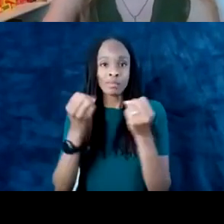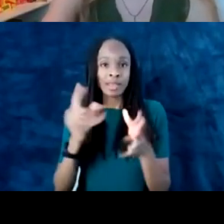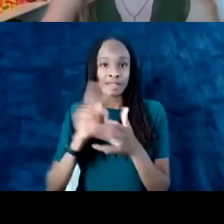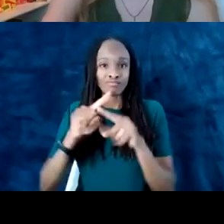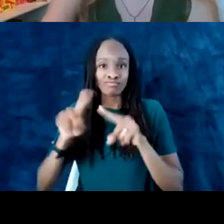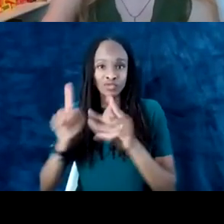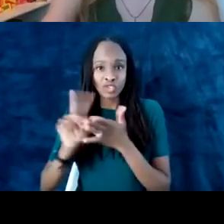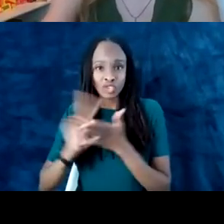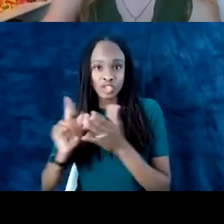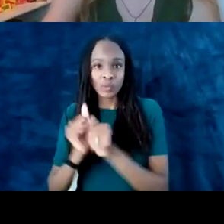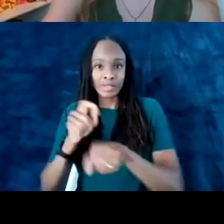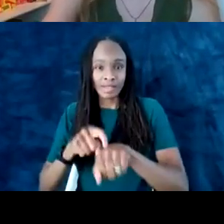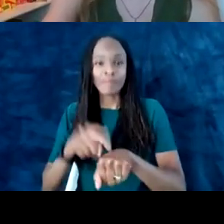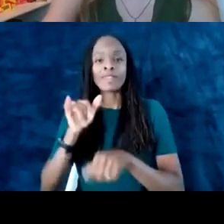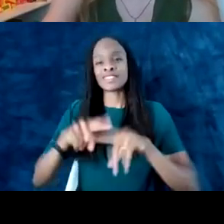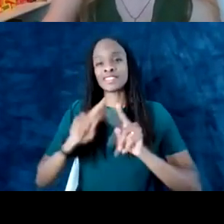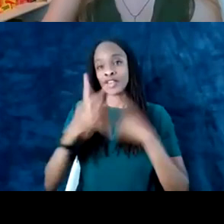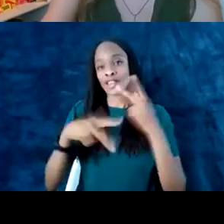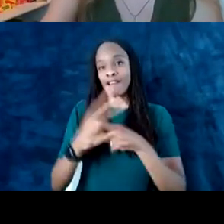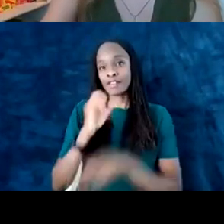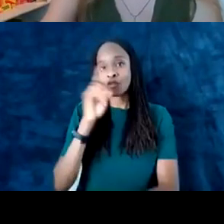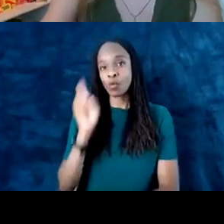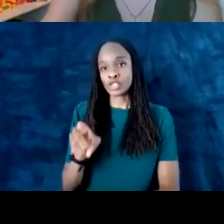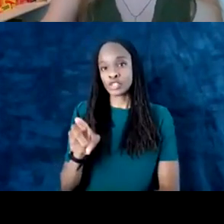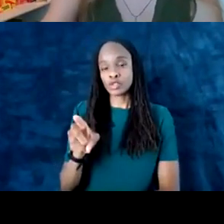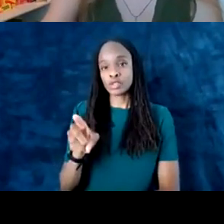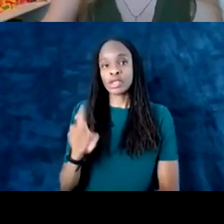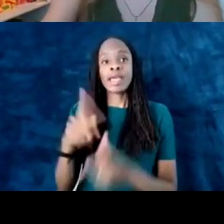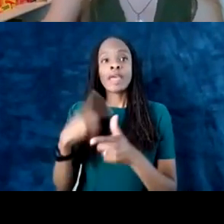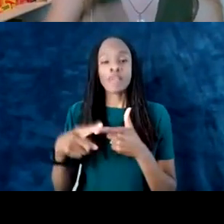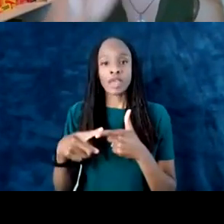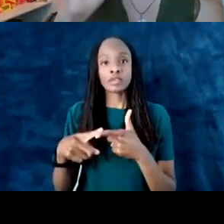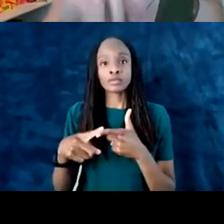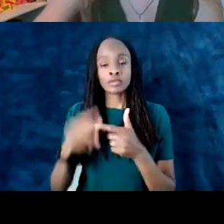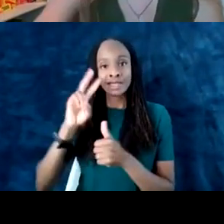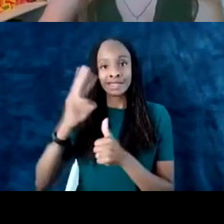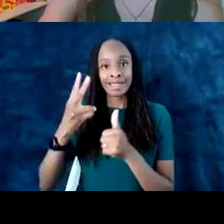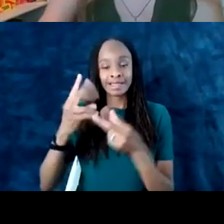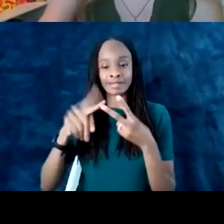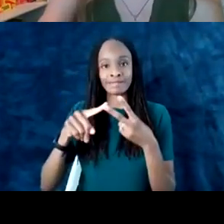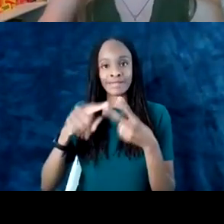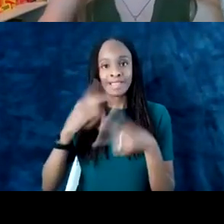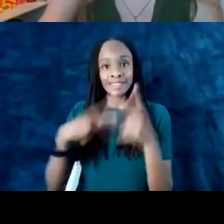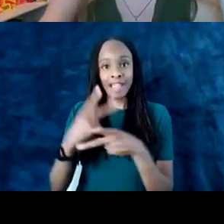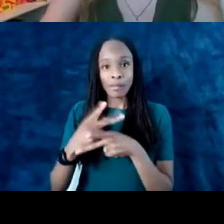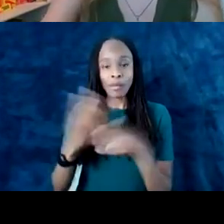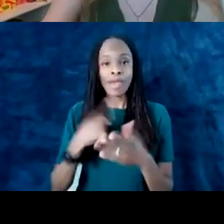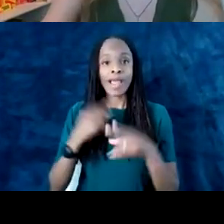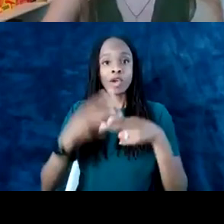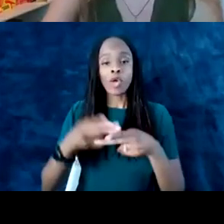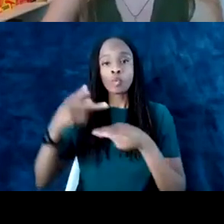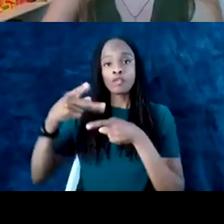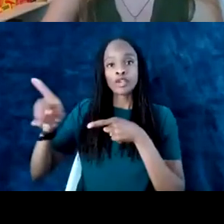that's a different kind of question. And then the sort of second type are what I would call